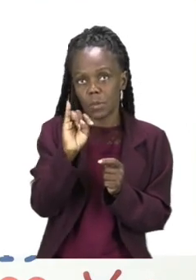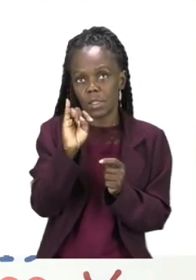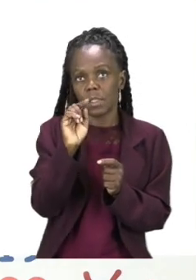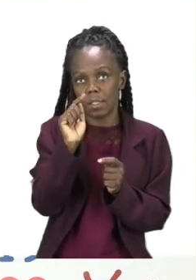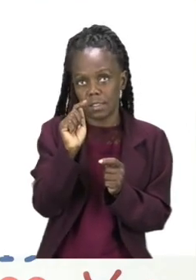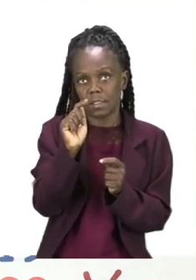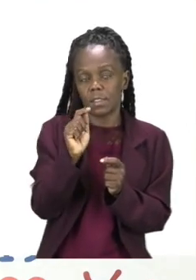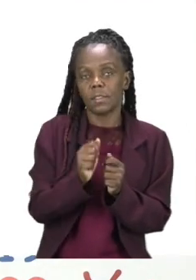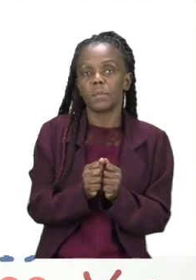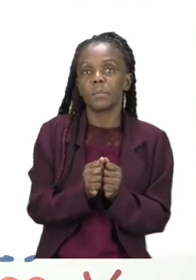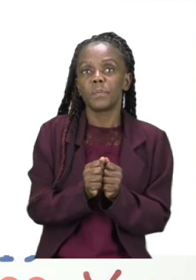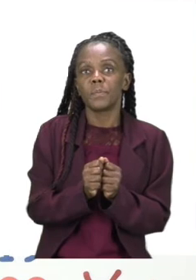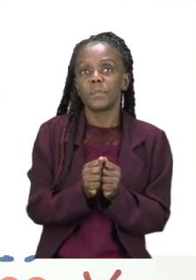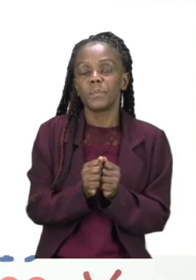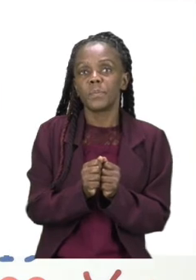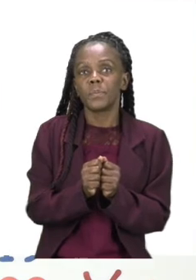It.